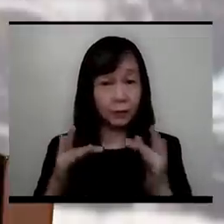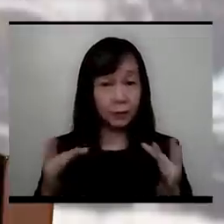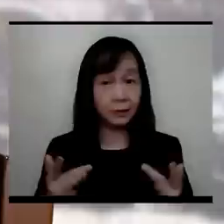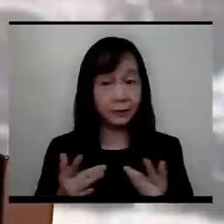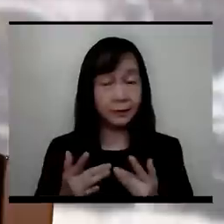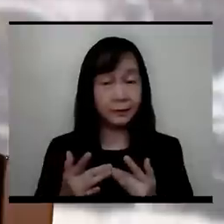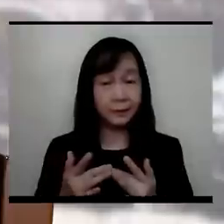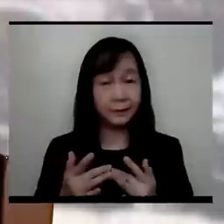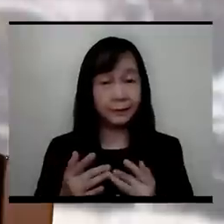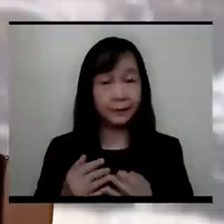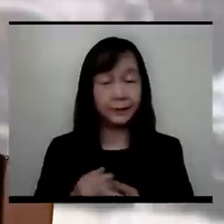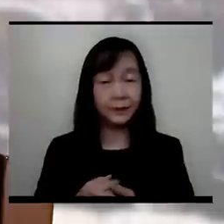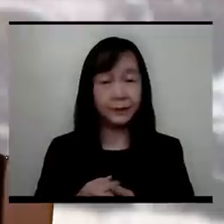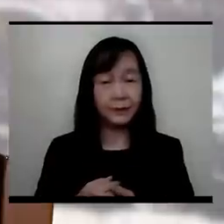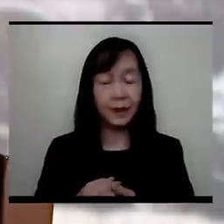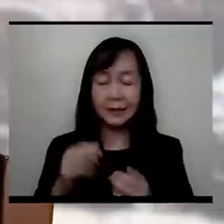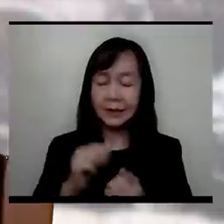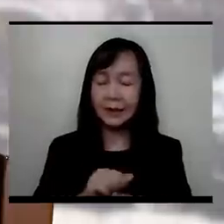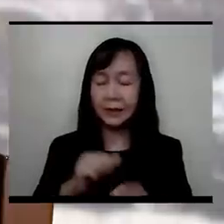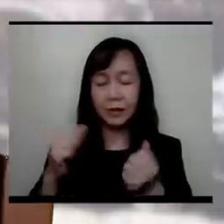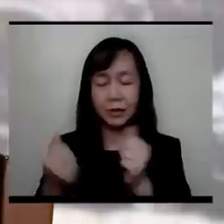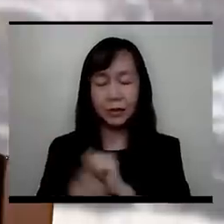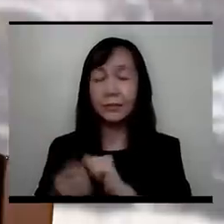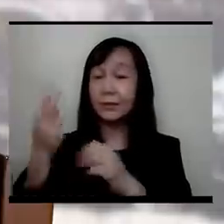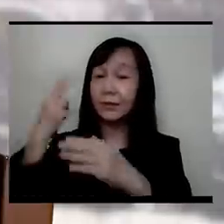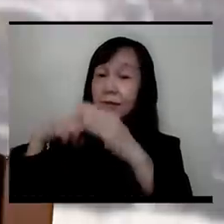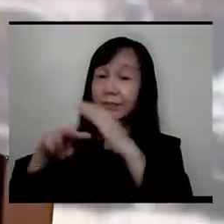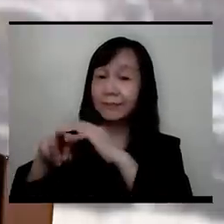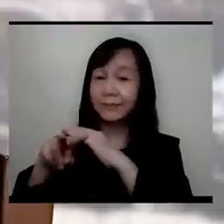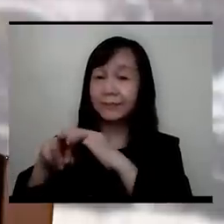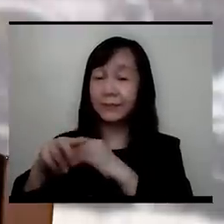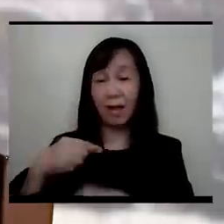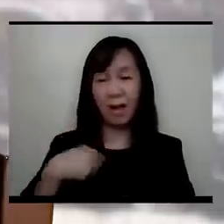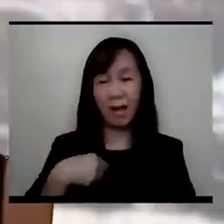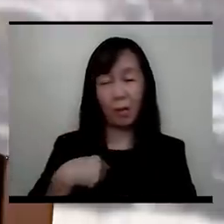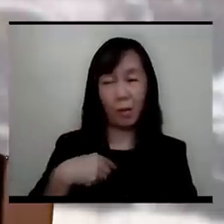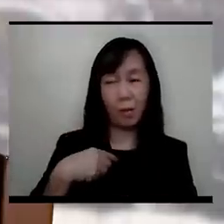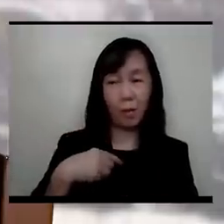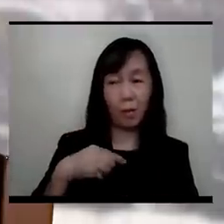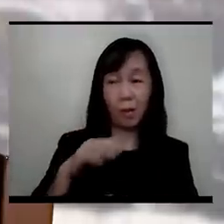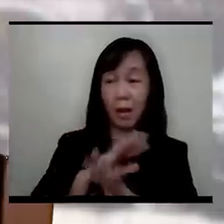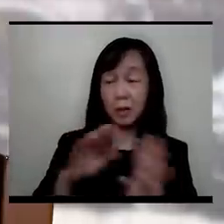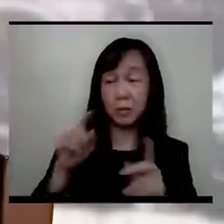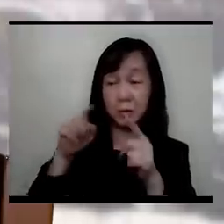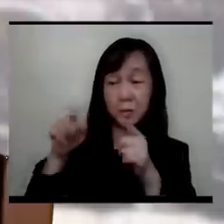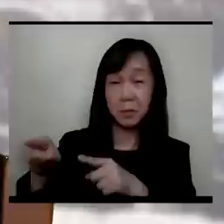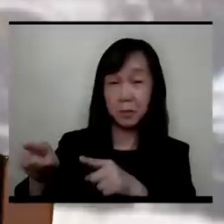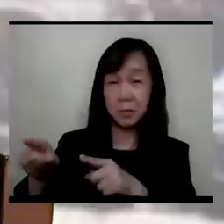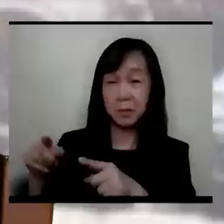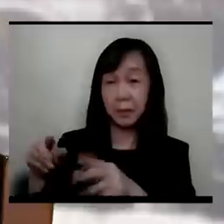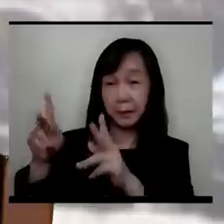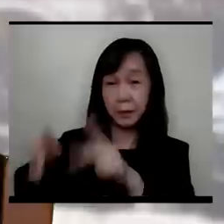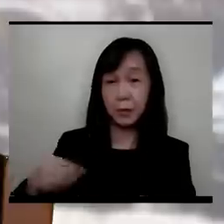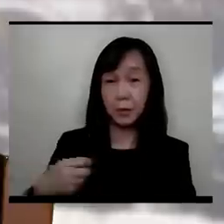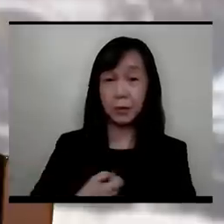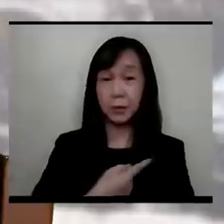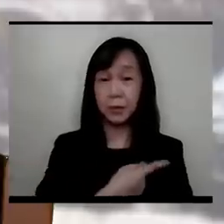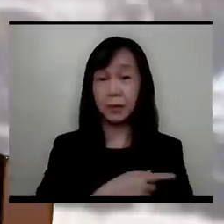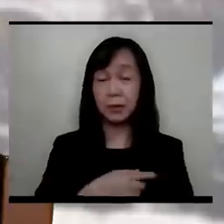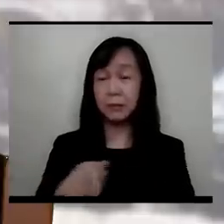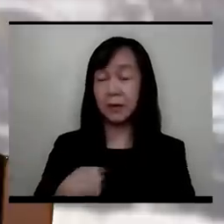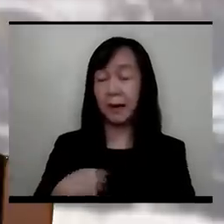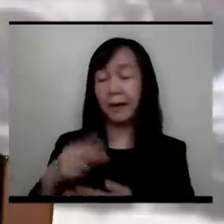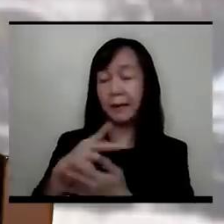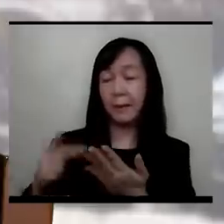of heart Is a change of vision I no longer look at the person Who has hurt me As part